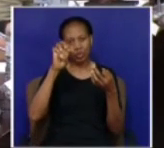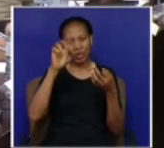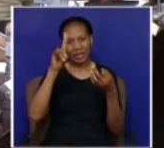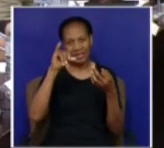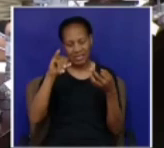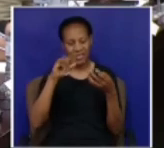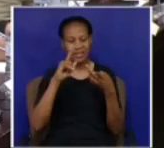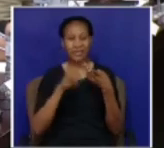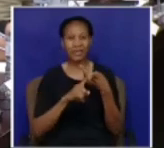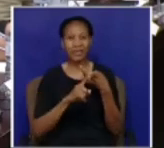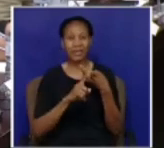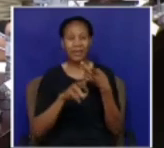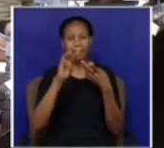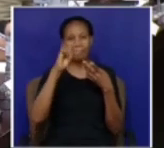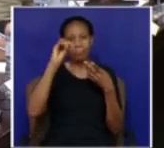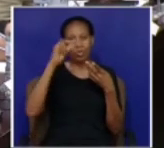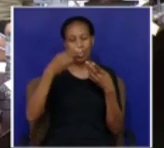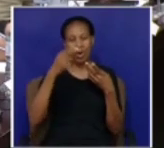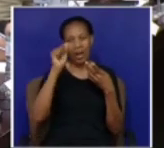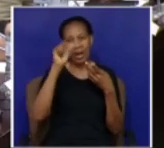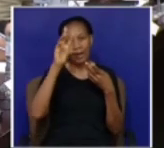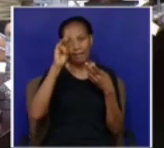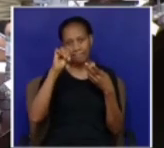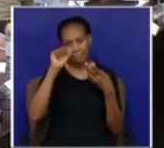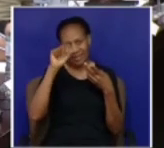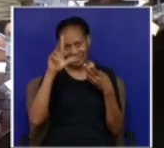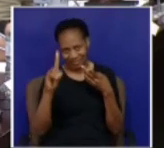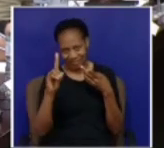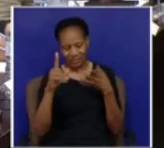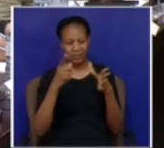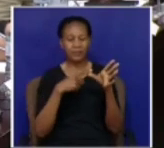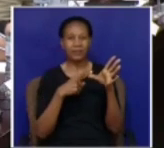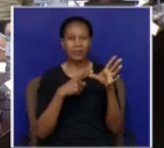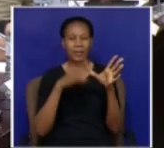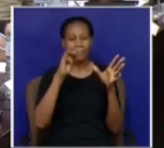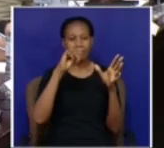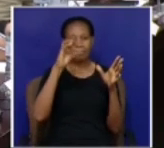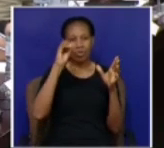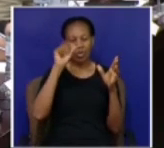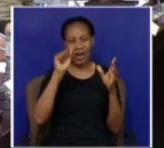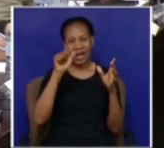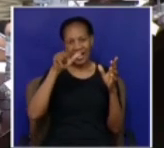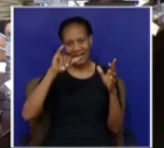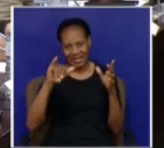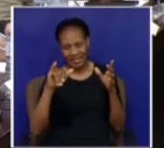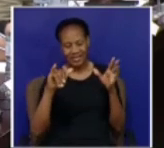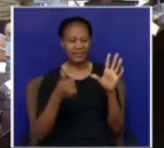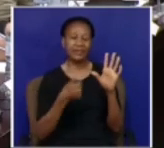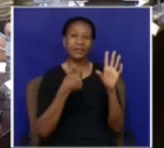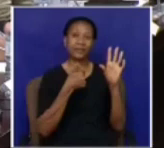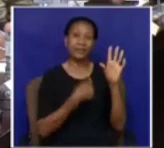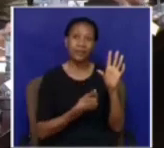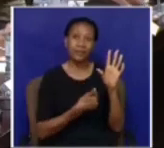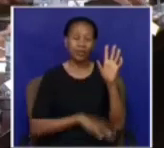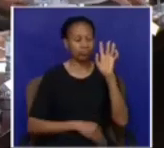Antonia, Muhammad Mariam Bibi, Mwali Sanele Grigori.